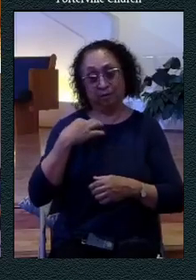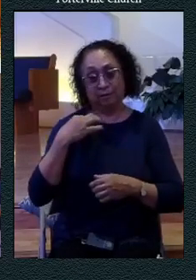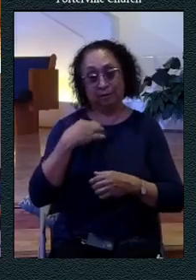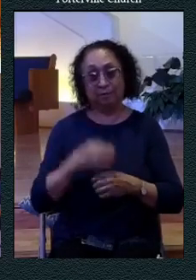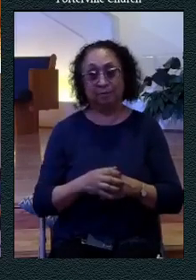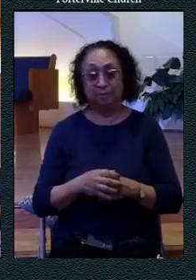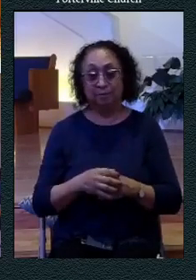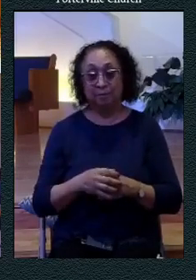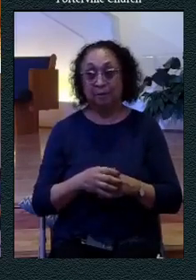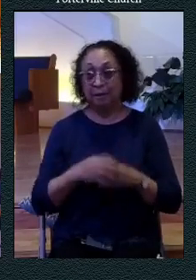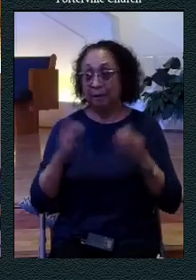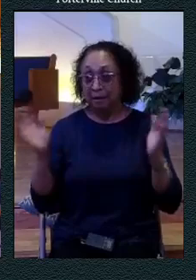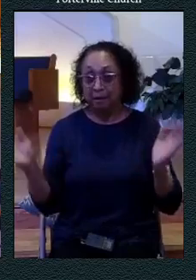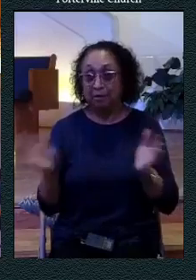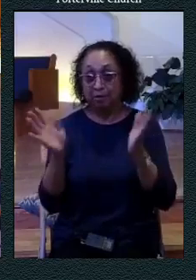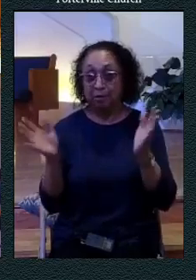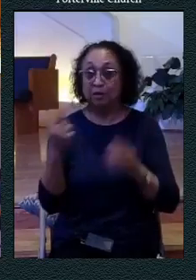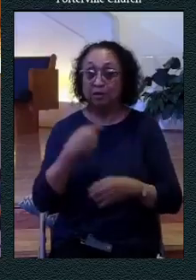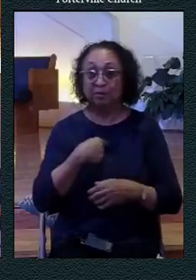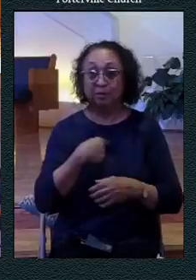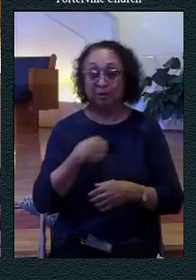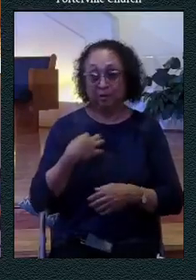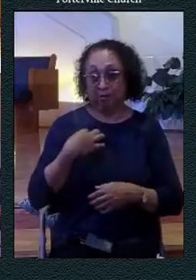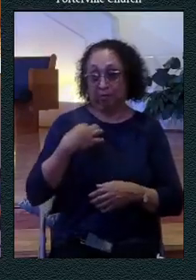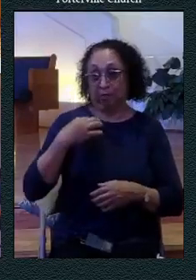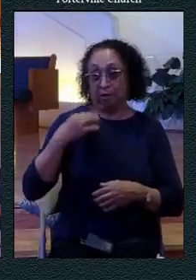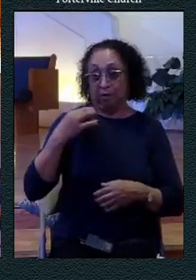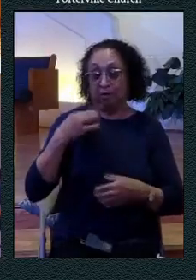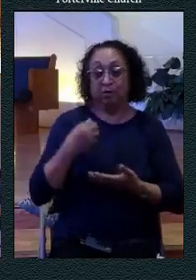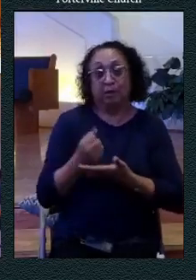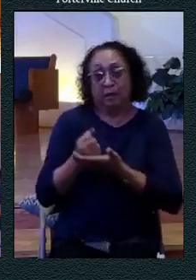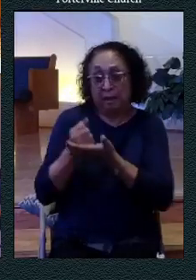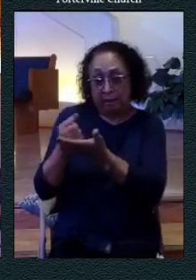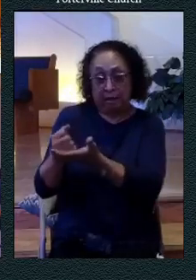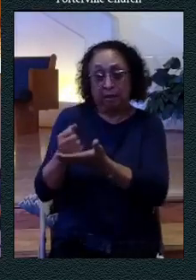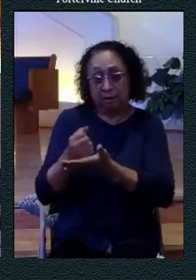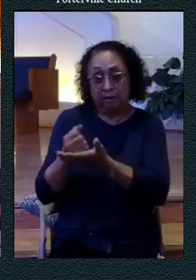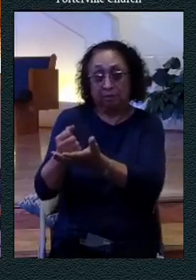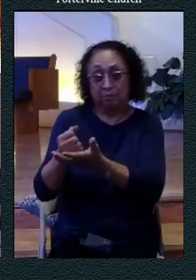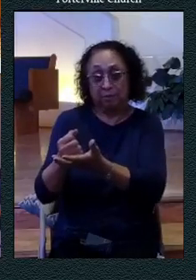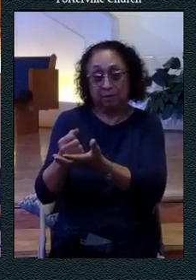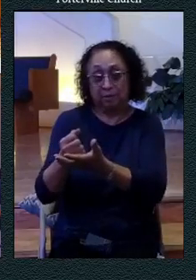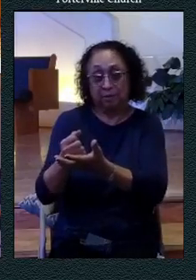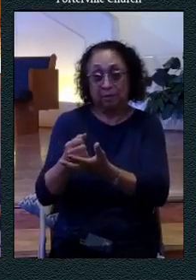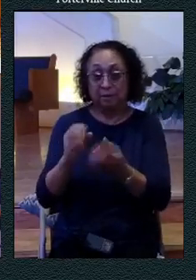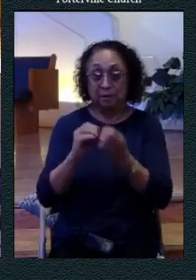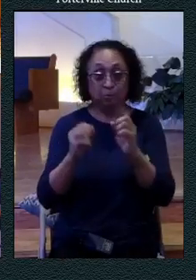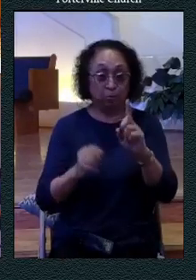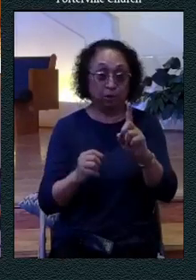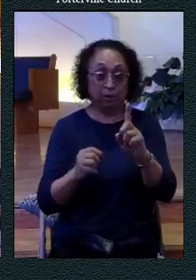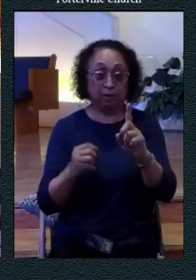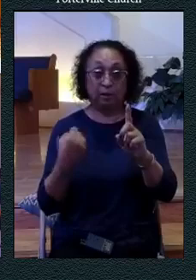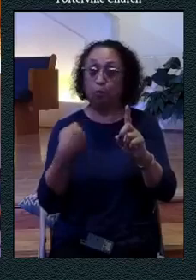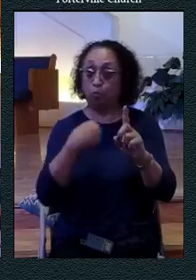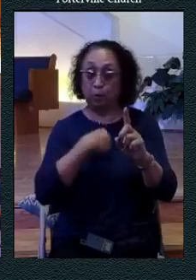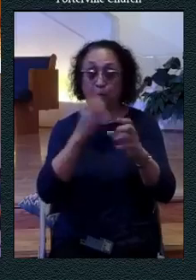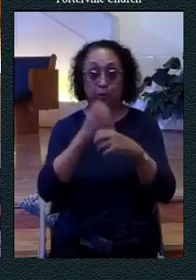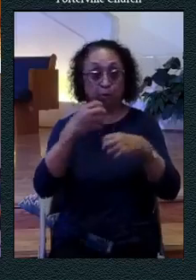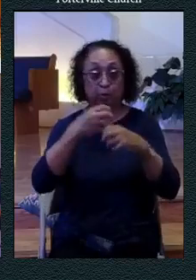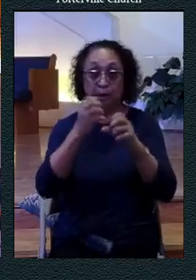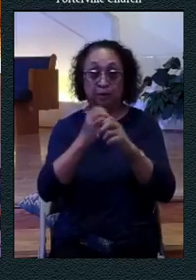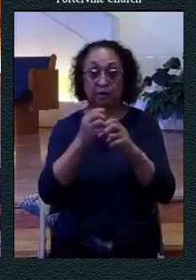that compels us to volunteer and to give in these kinds of ways. Number one, we were created to